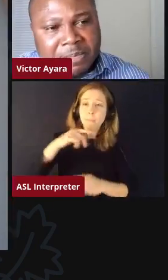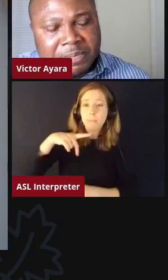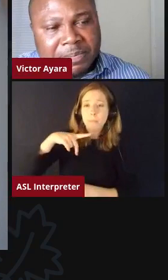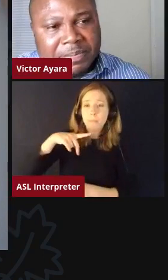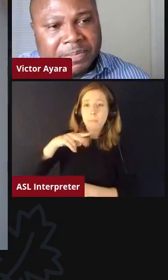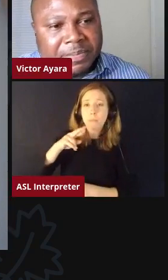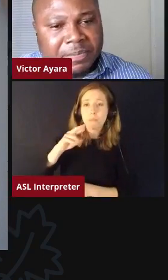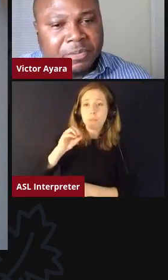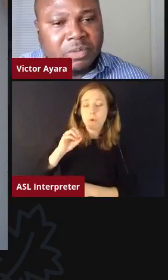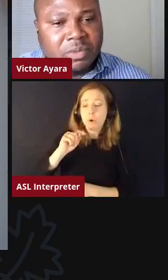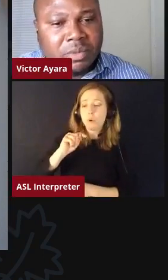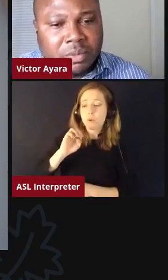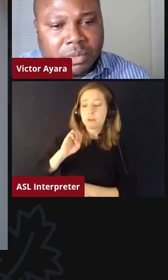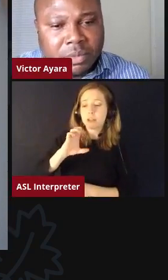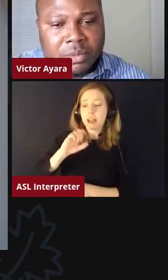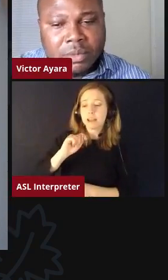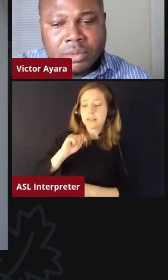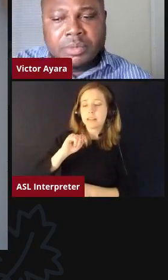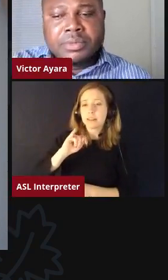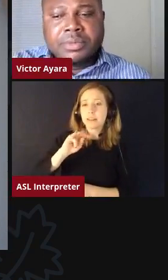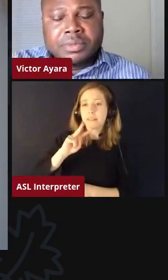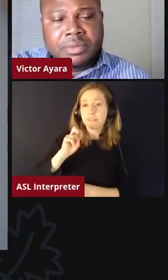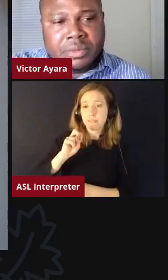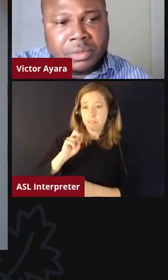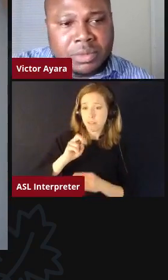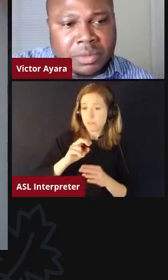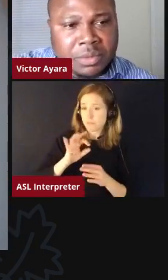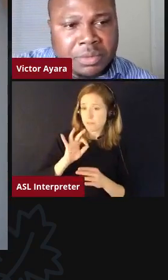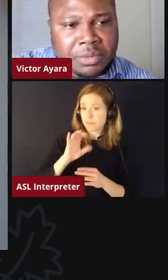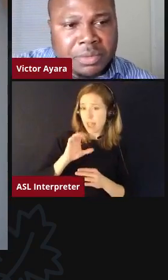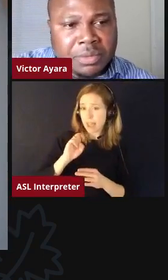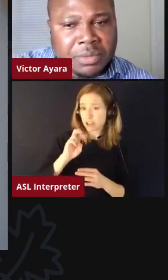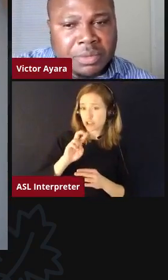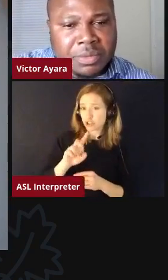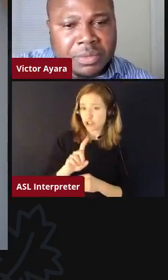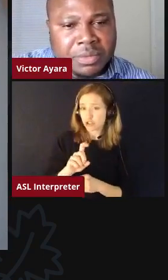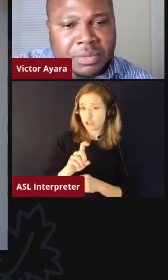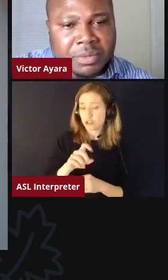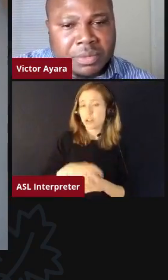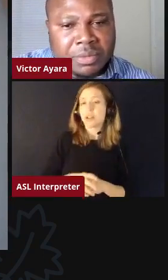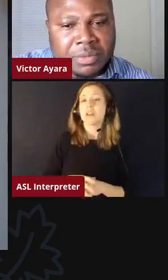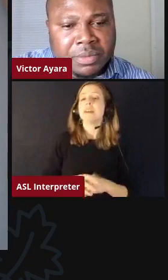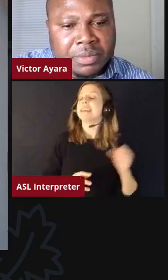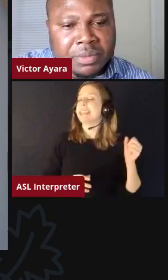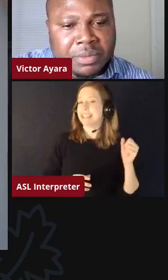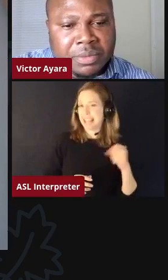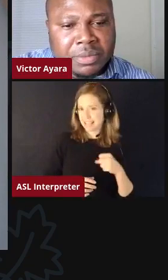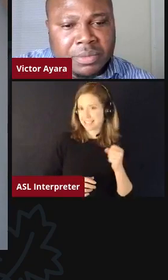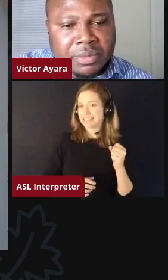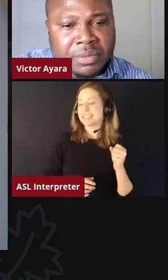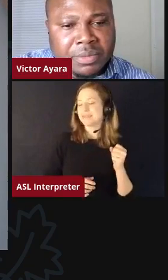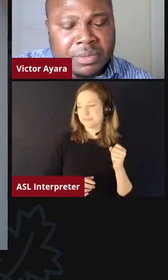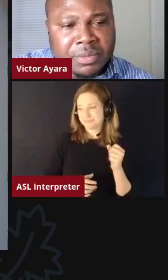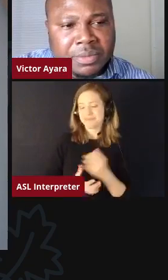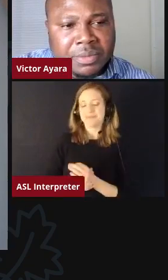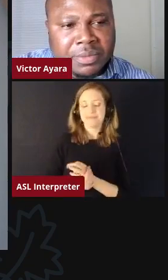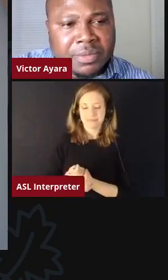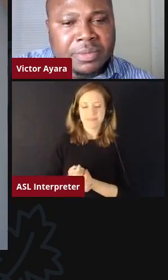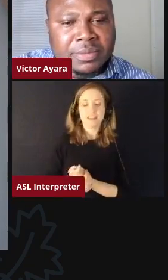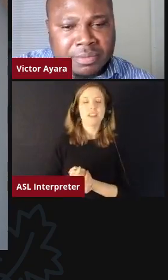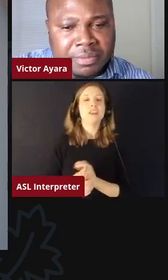Yeah, it does. Um, and so, how do you think about this